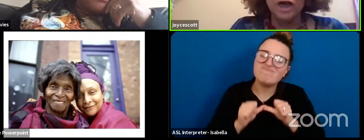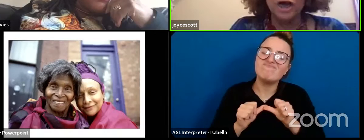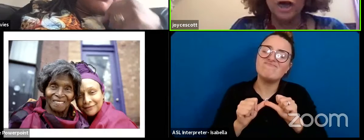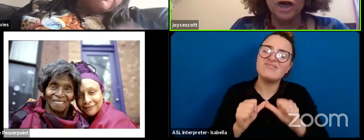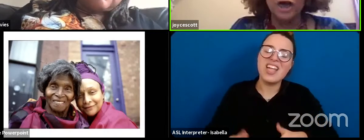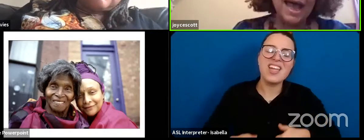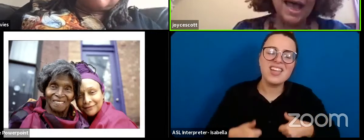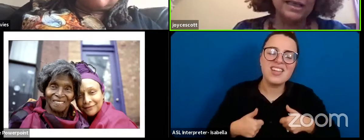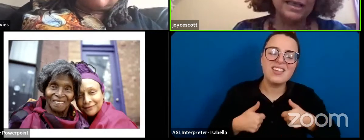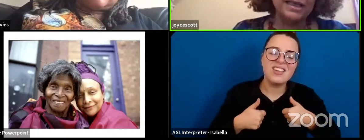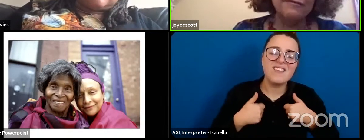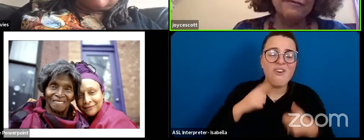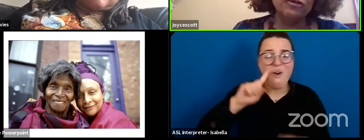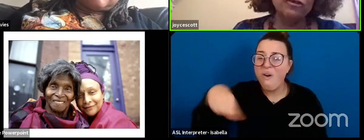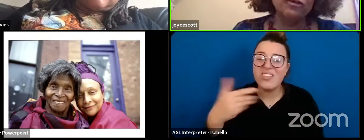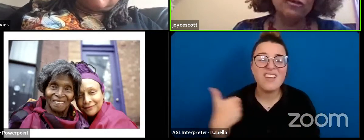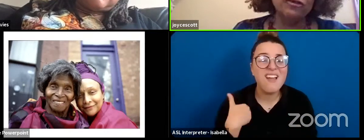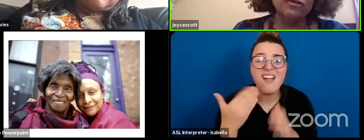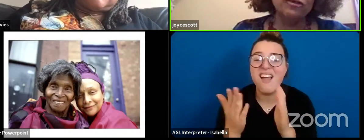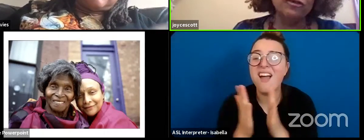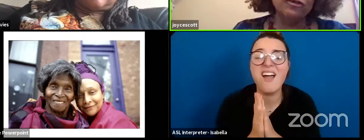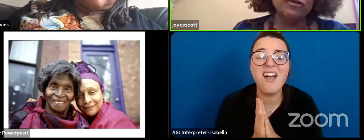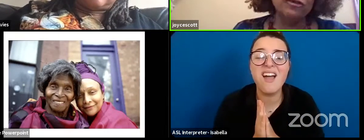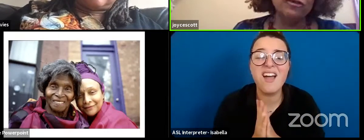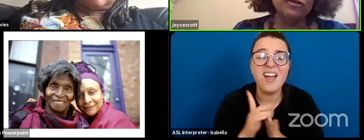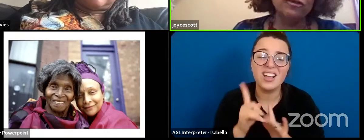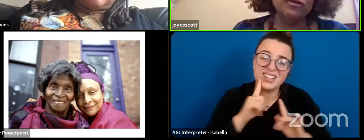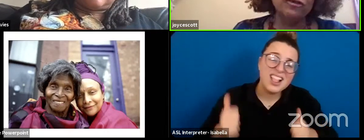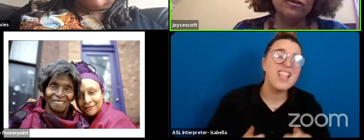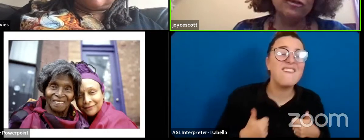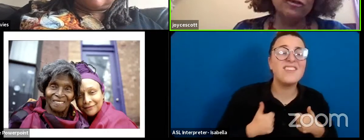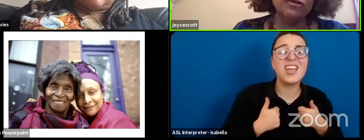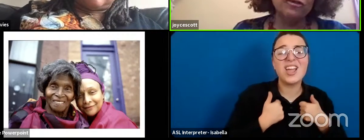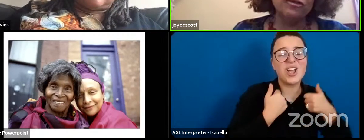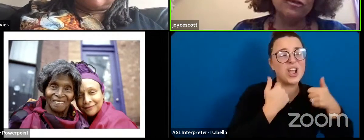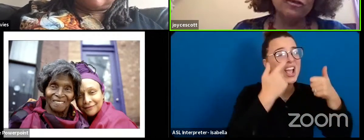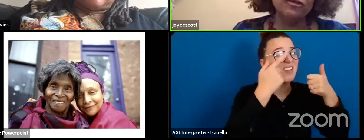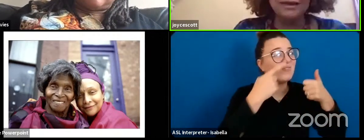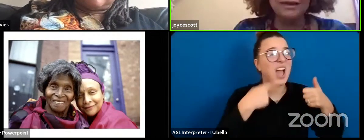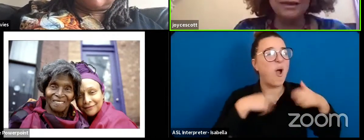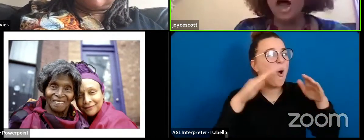All I ask of living is to have no chains on me.